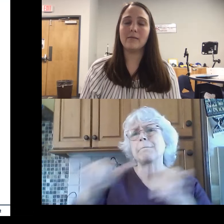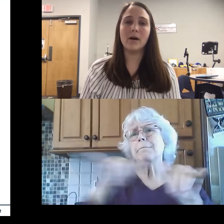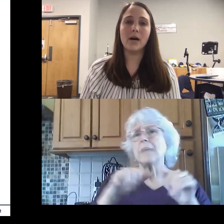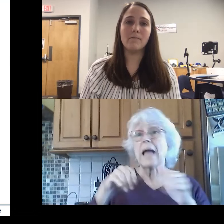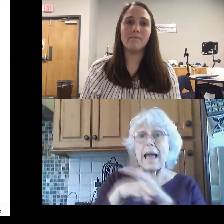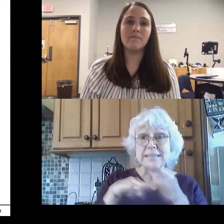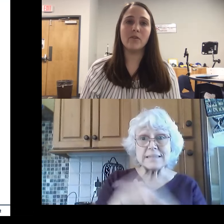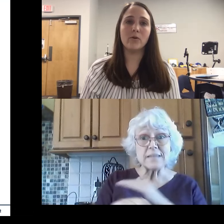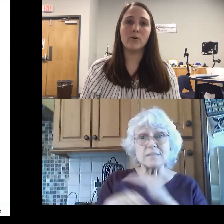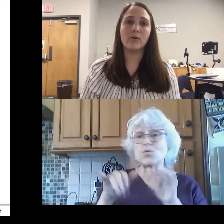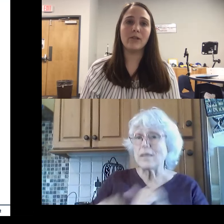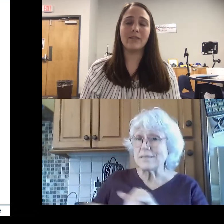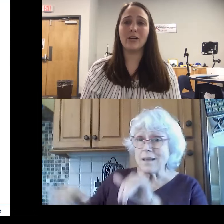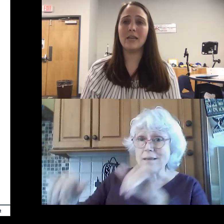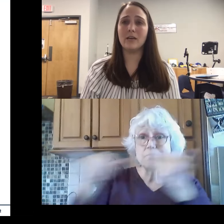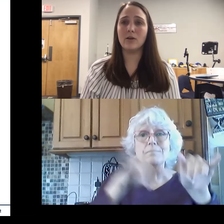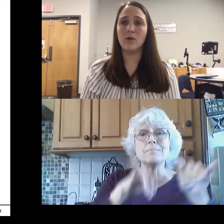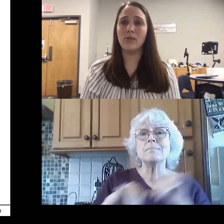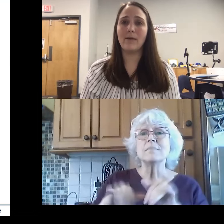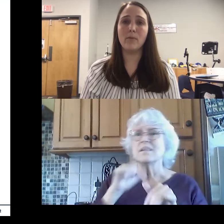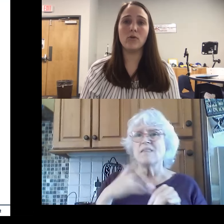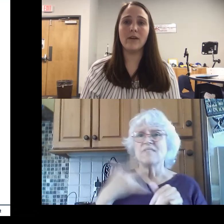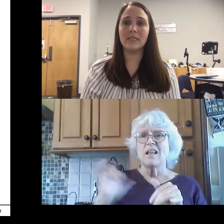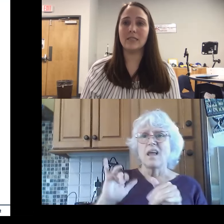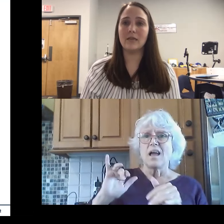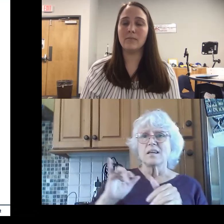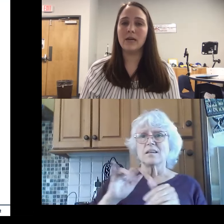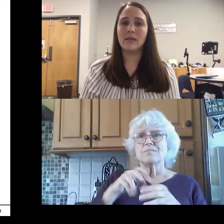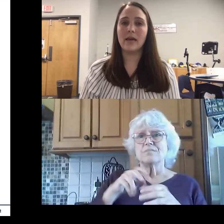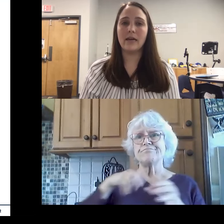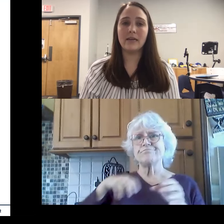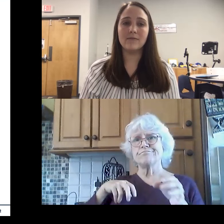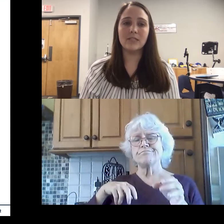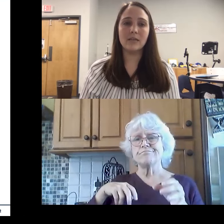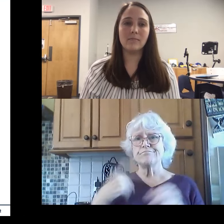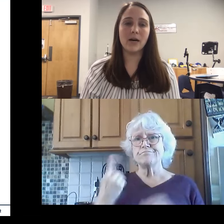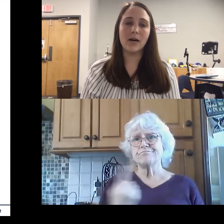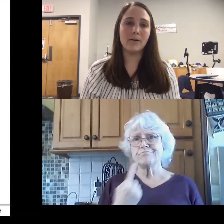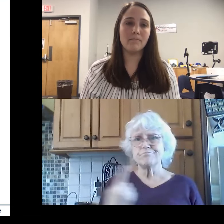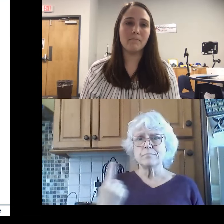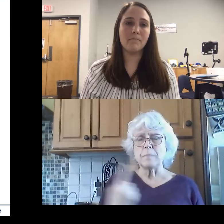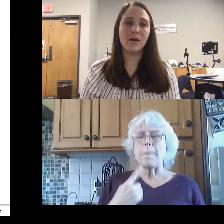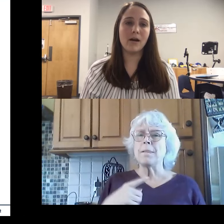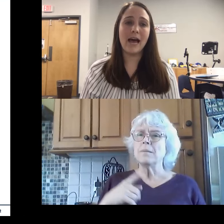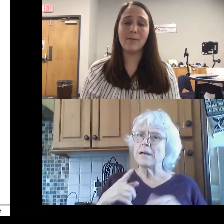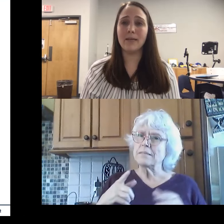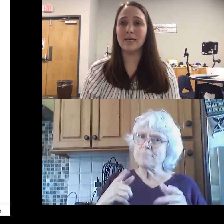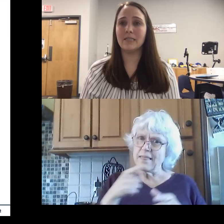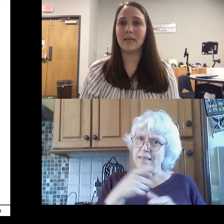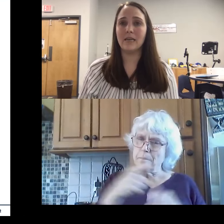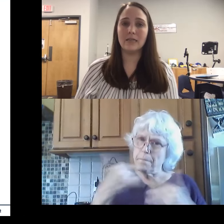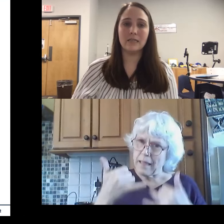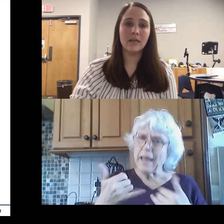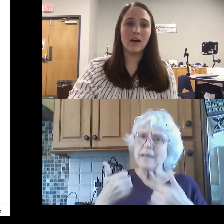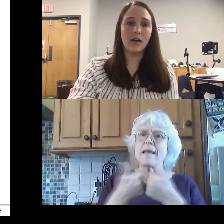them, feel like they're hitting a goal that motivates them, that gives them, um, happiness